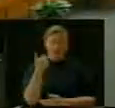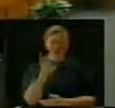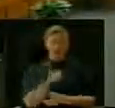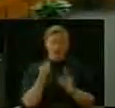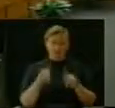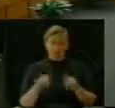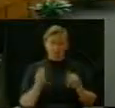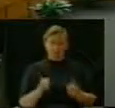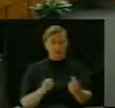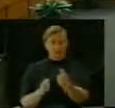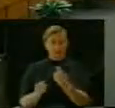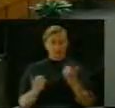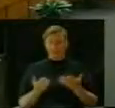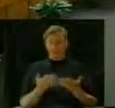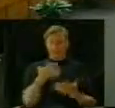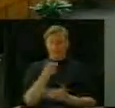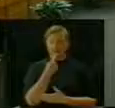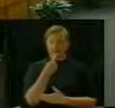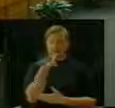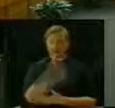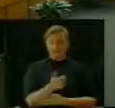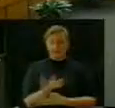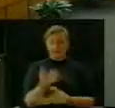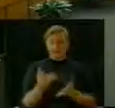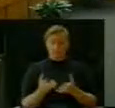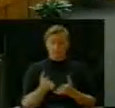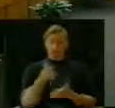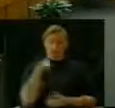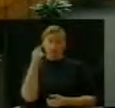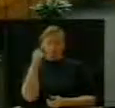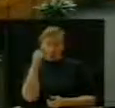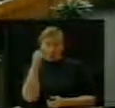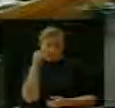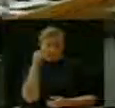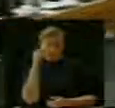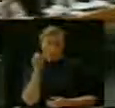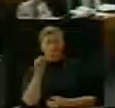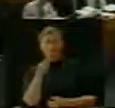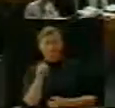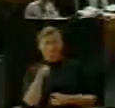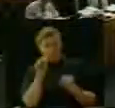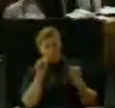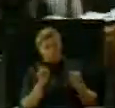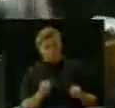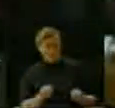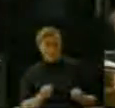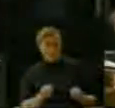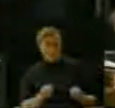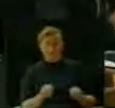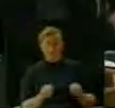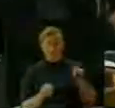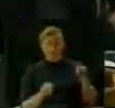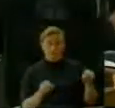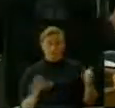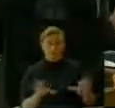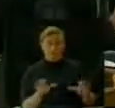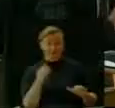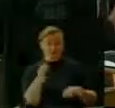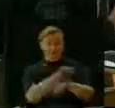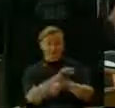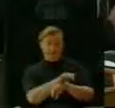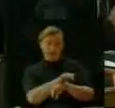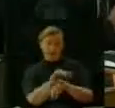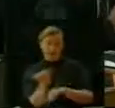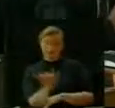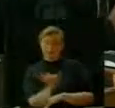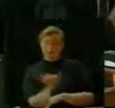that pay taxes. Anybody can walk to that microphone and say anything to us they want to, I thought. They can, and as Ms. Waller